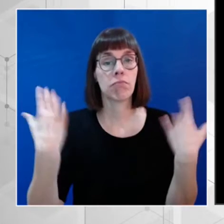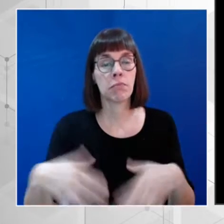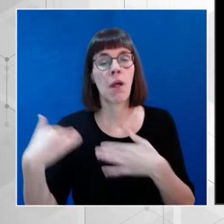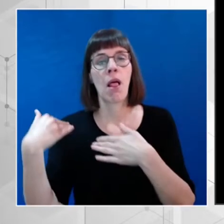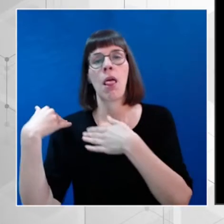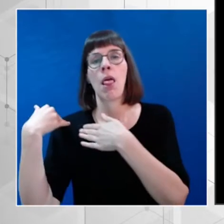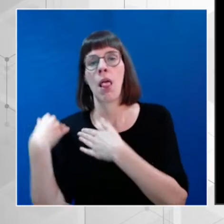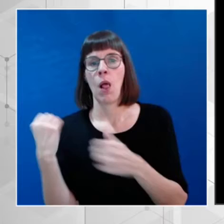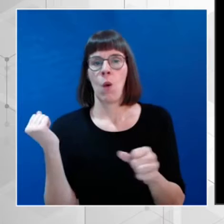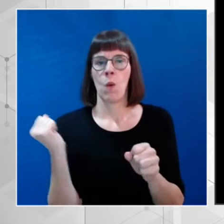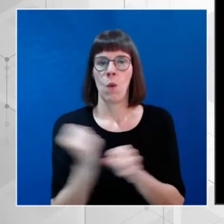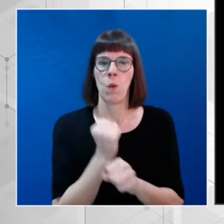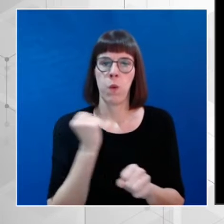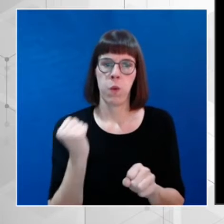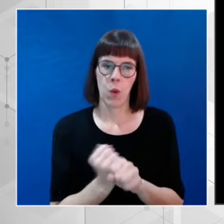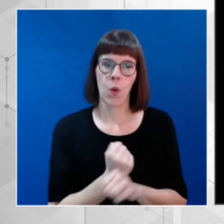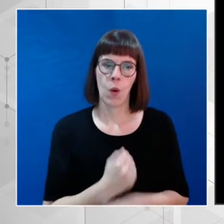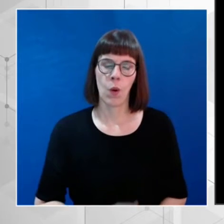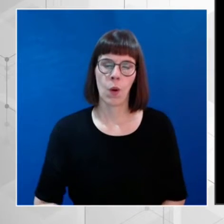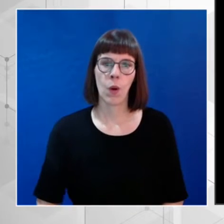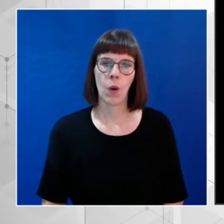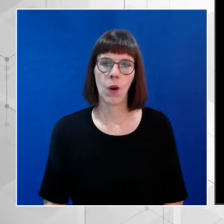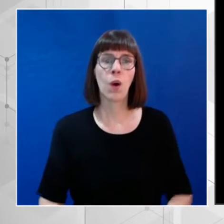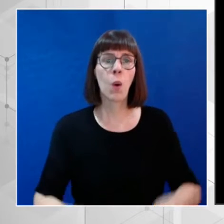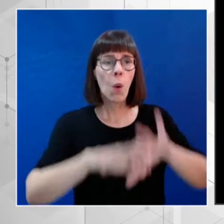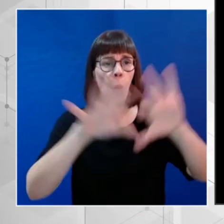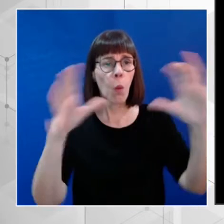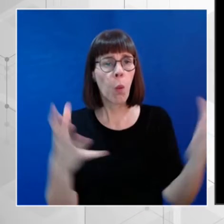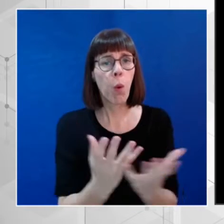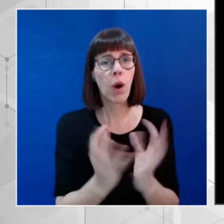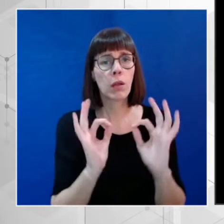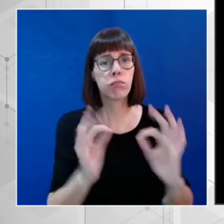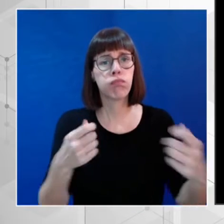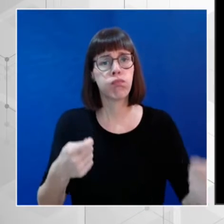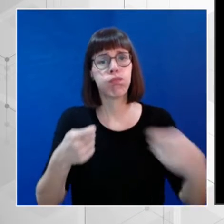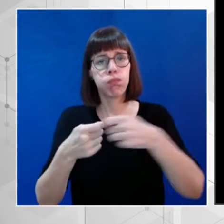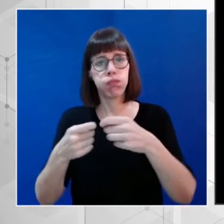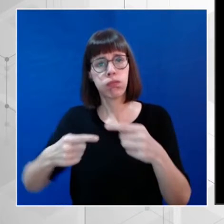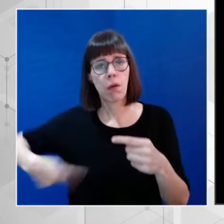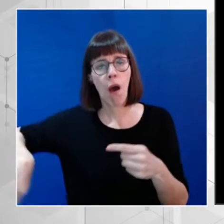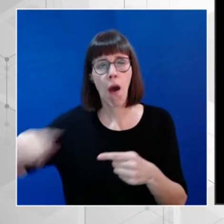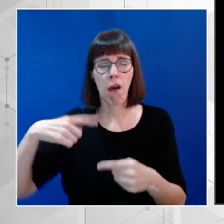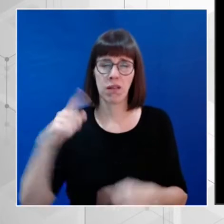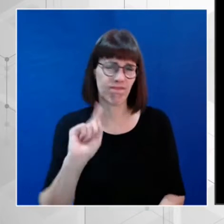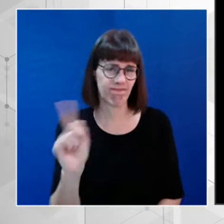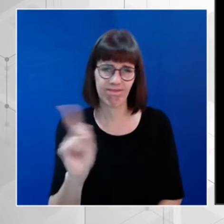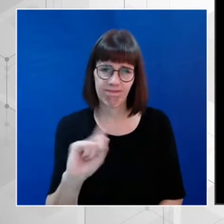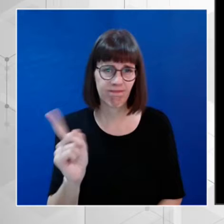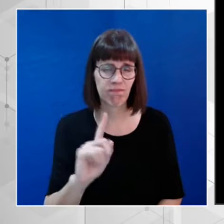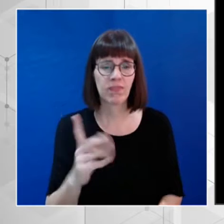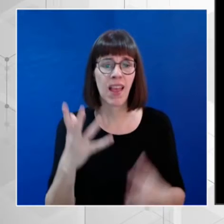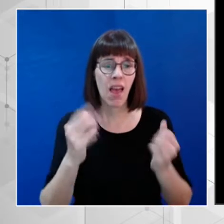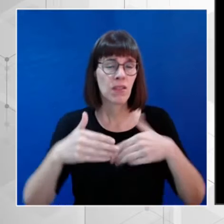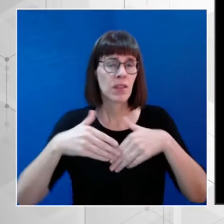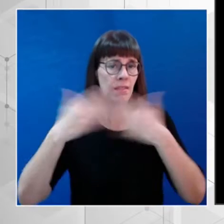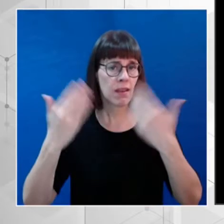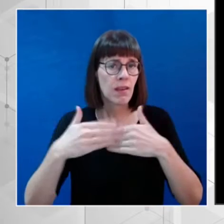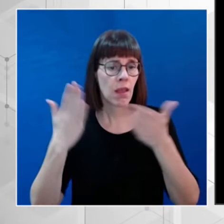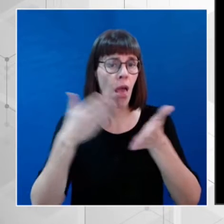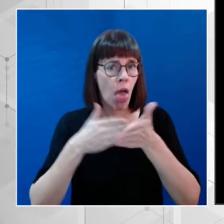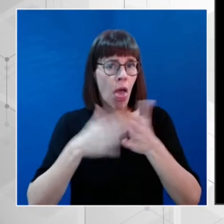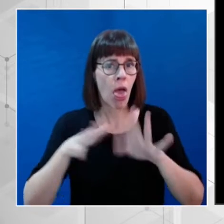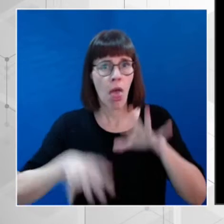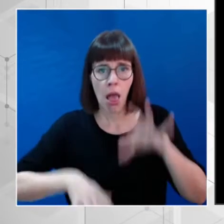world is definitely not optimized for people like us, so some of the struggles are daily. But we are